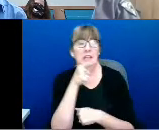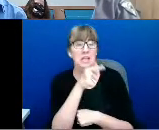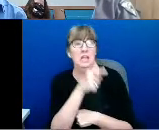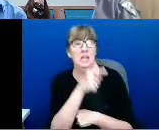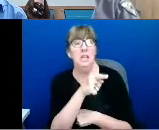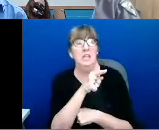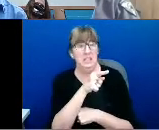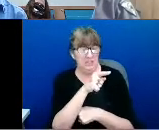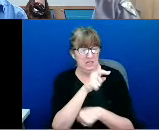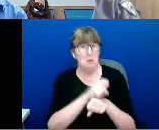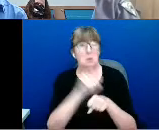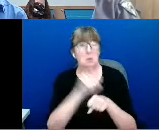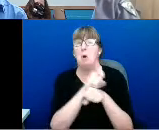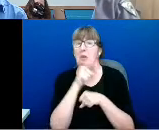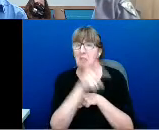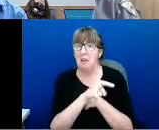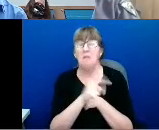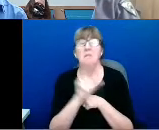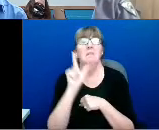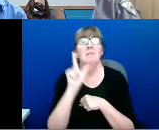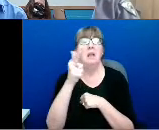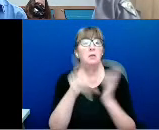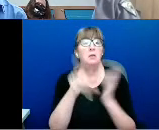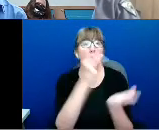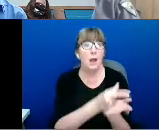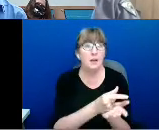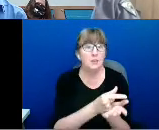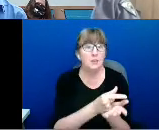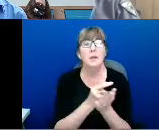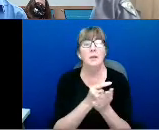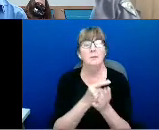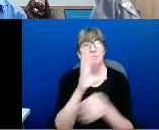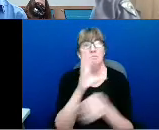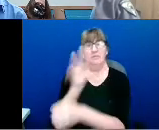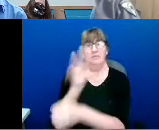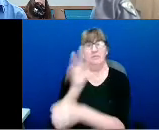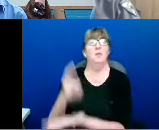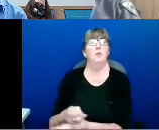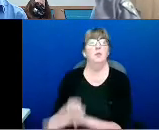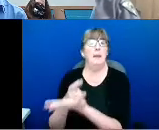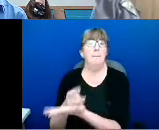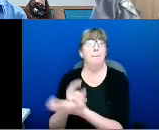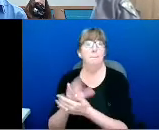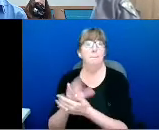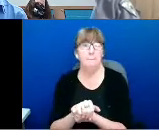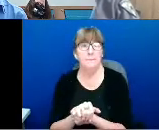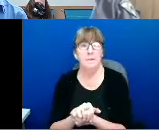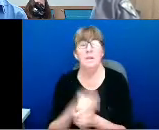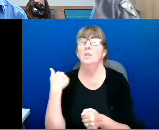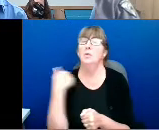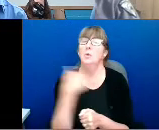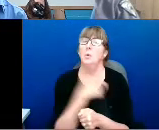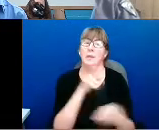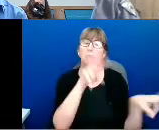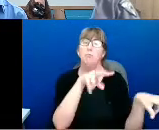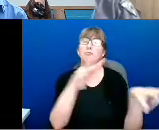to some other programs that rehab has got. That this gives us a chance to look at